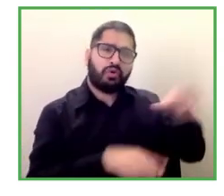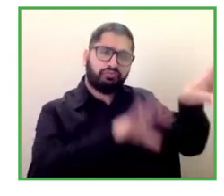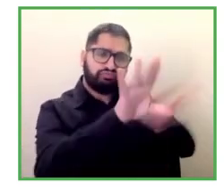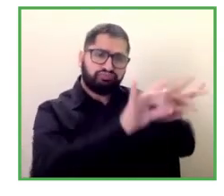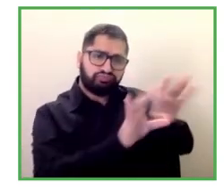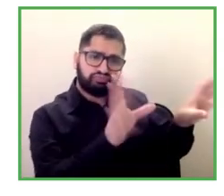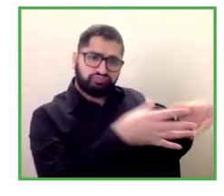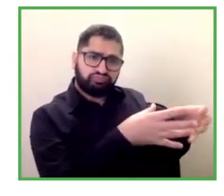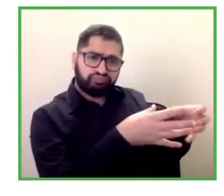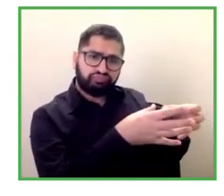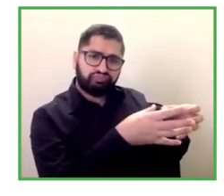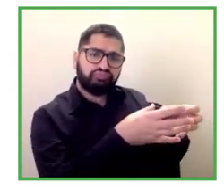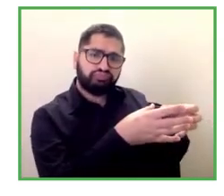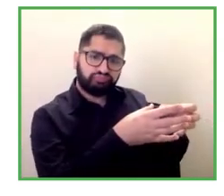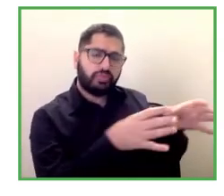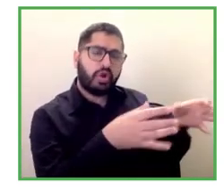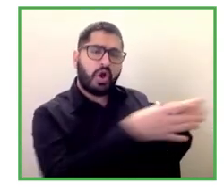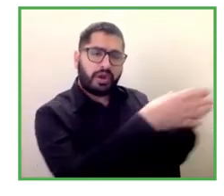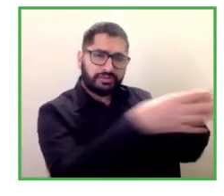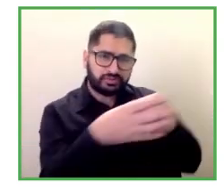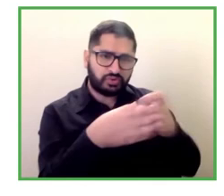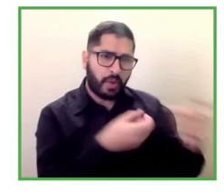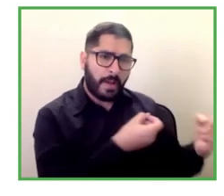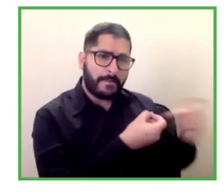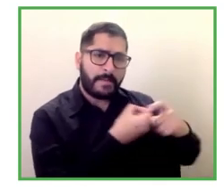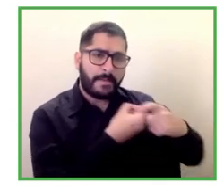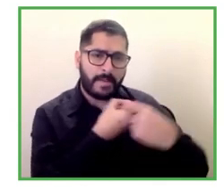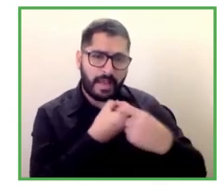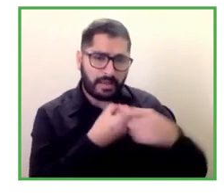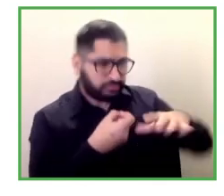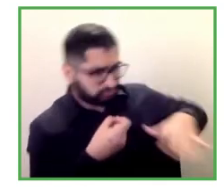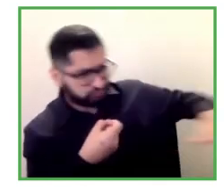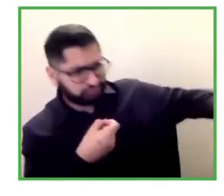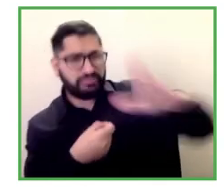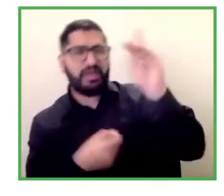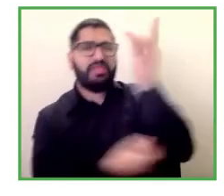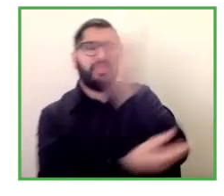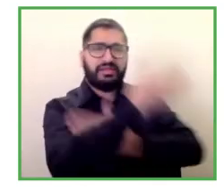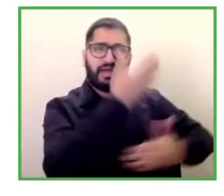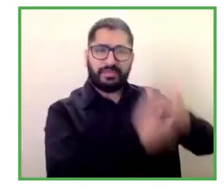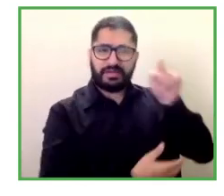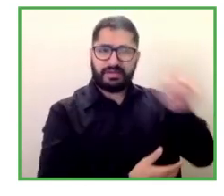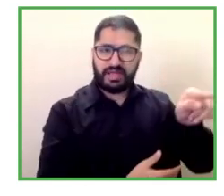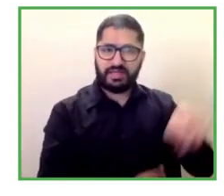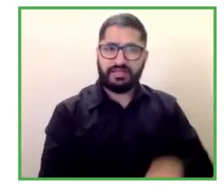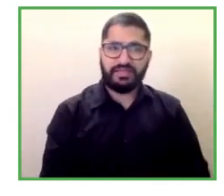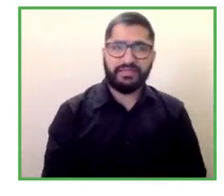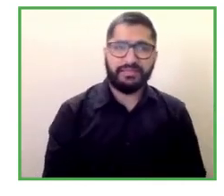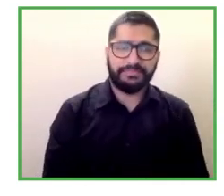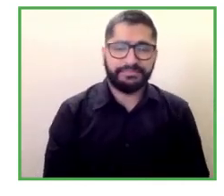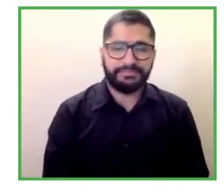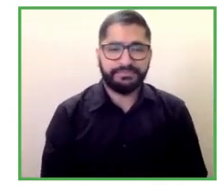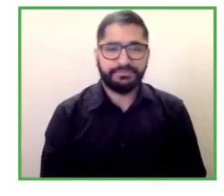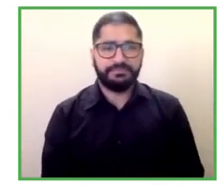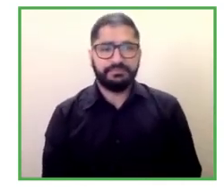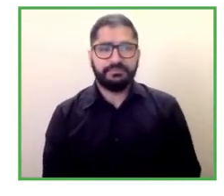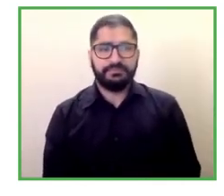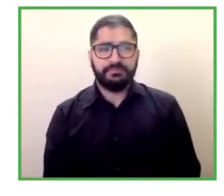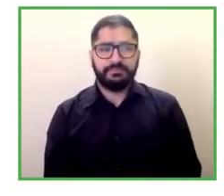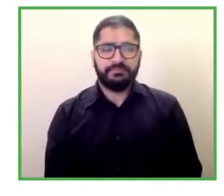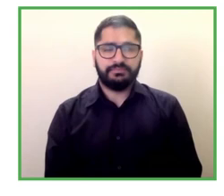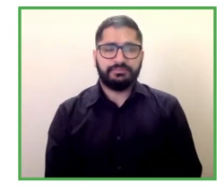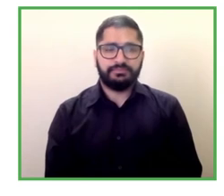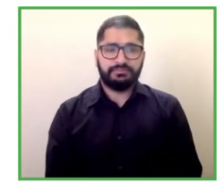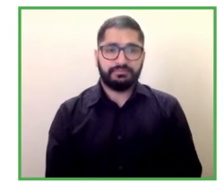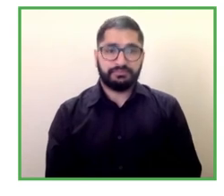I encourage you to look at the DOL website for more data and